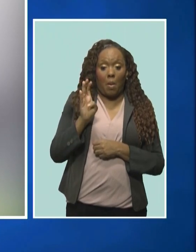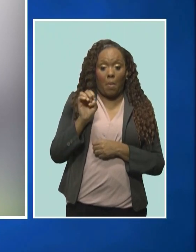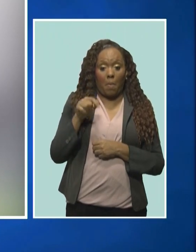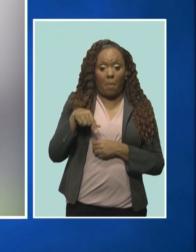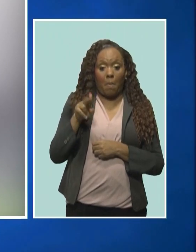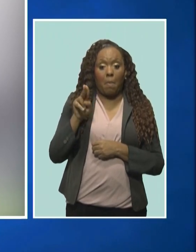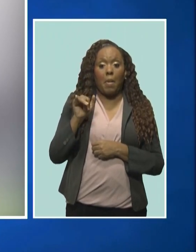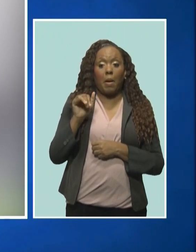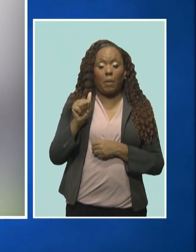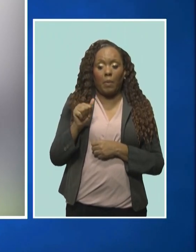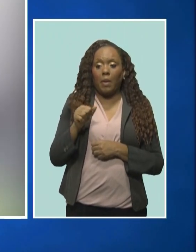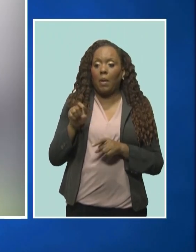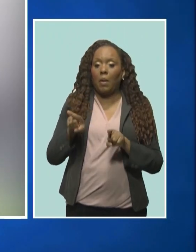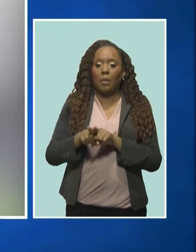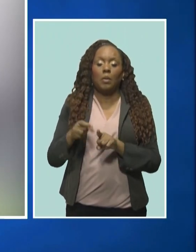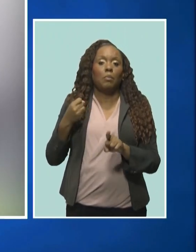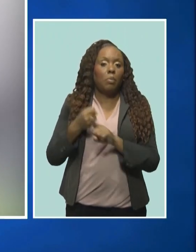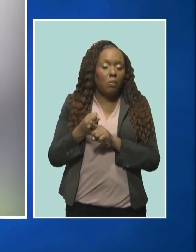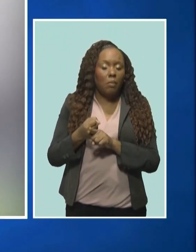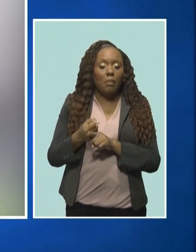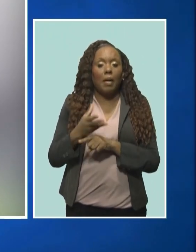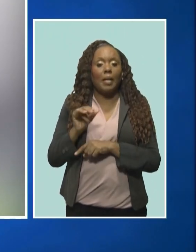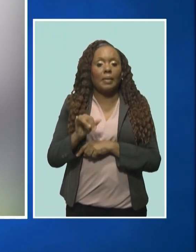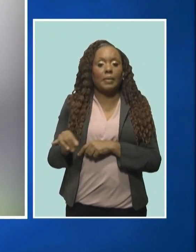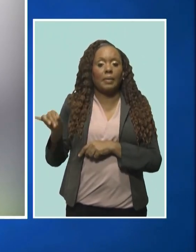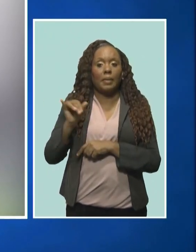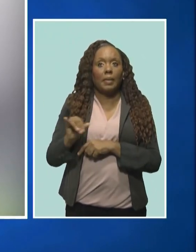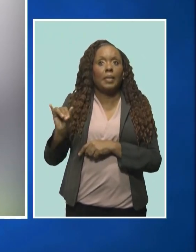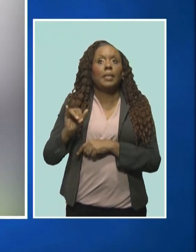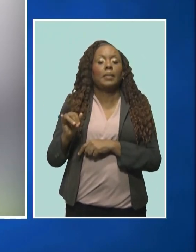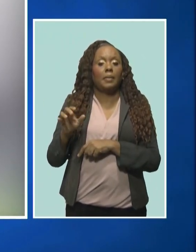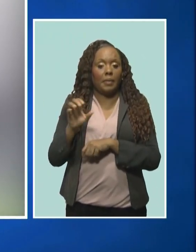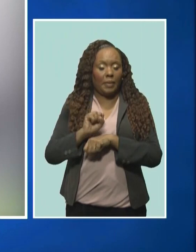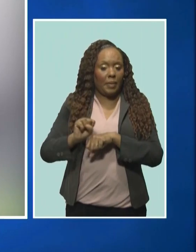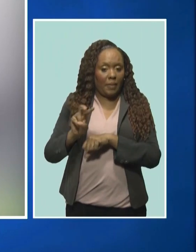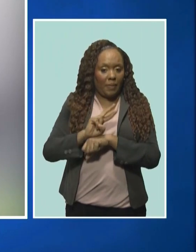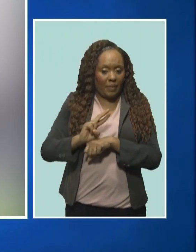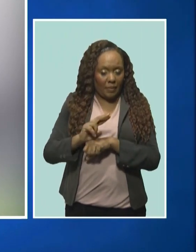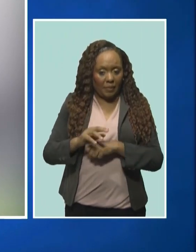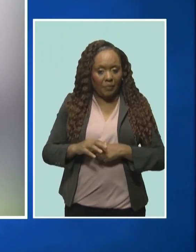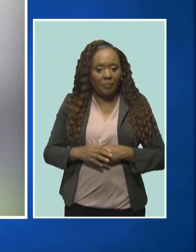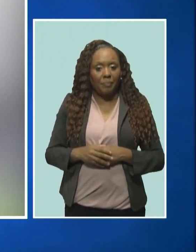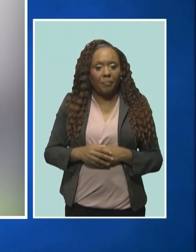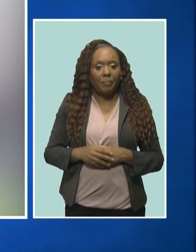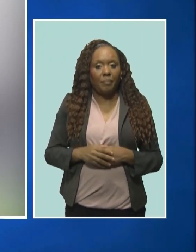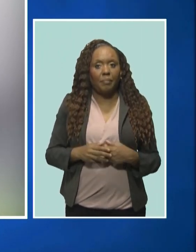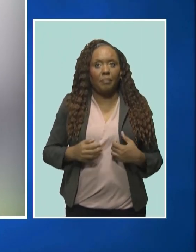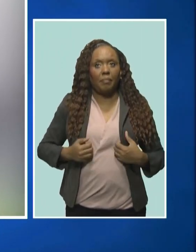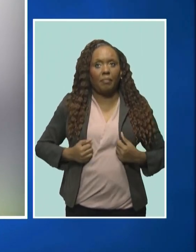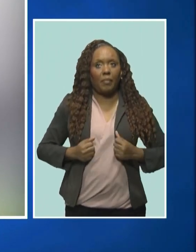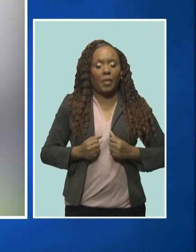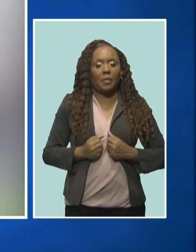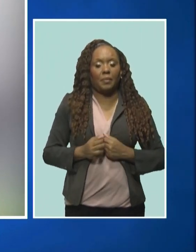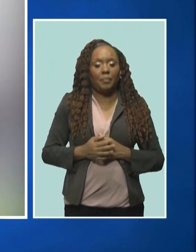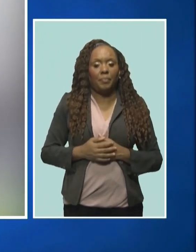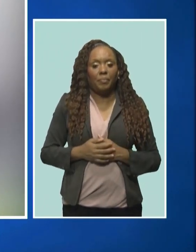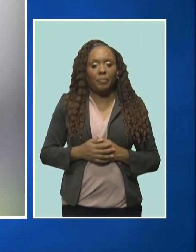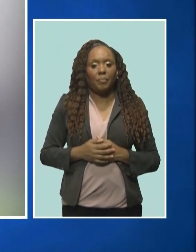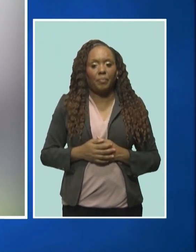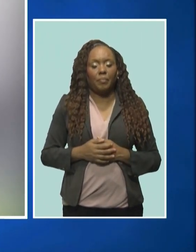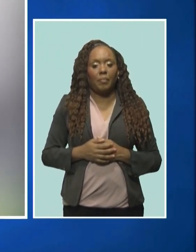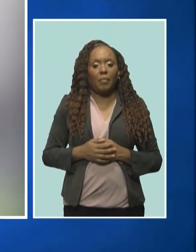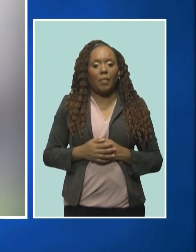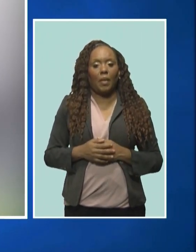impacted, and a similar percentage for mainland St. Vincent. 100% of the persons on